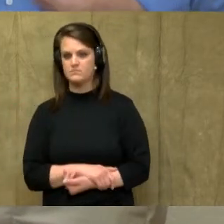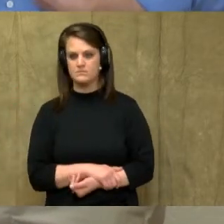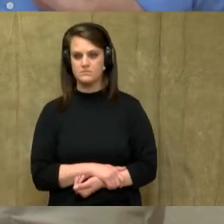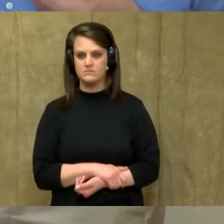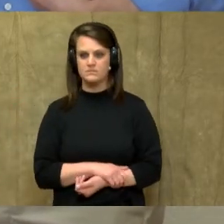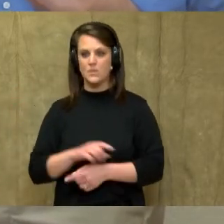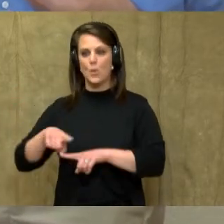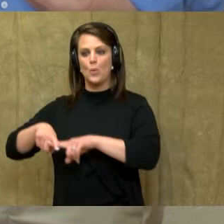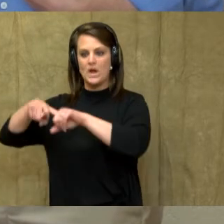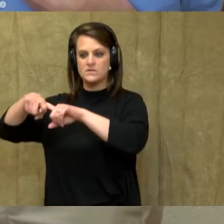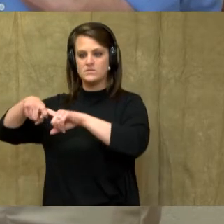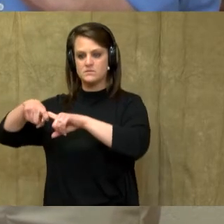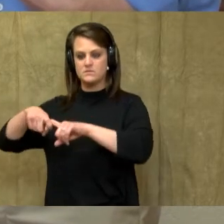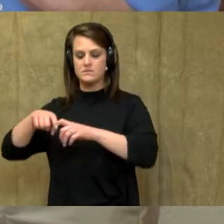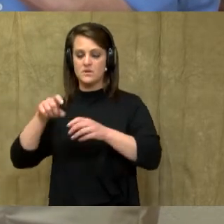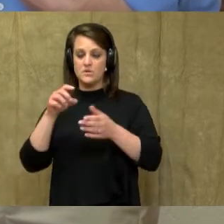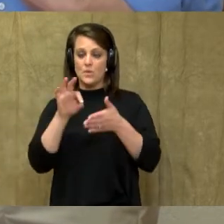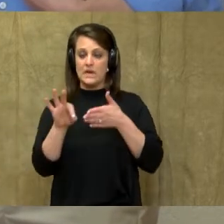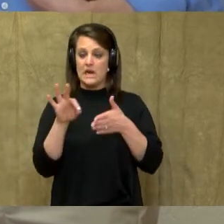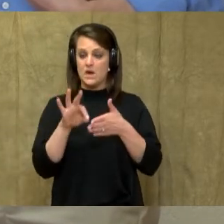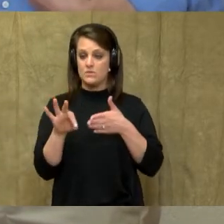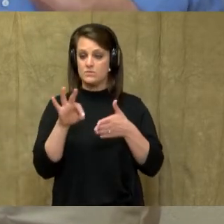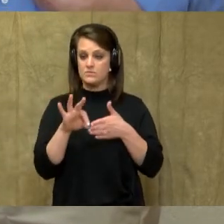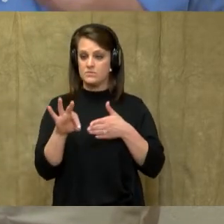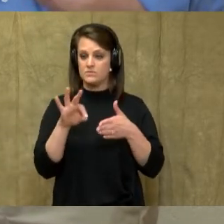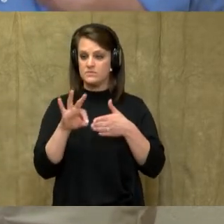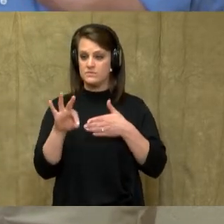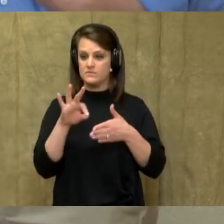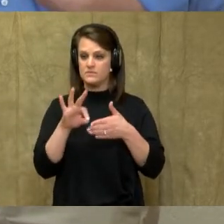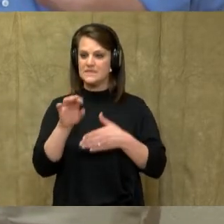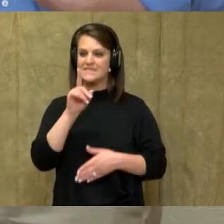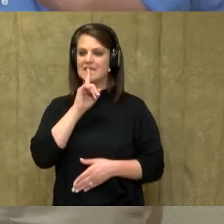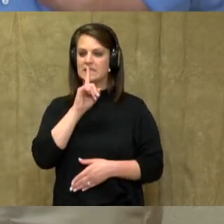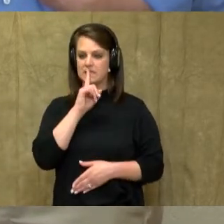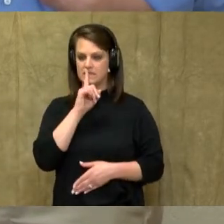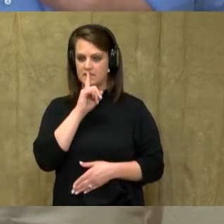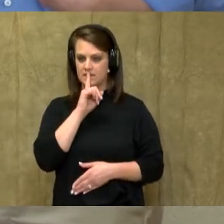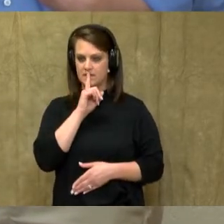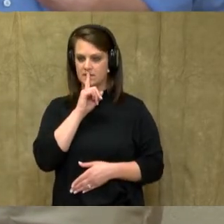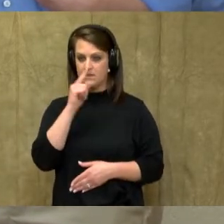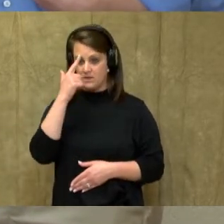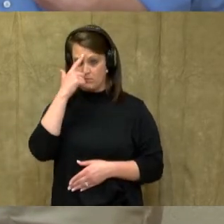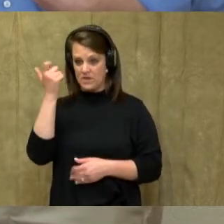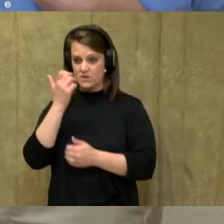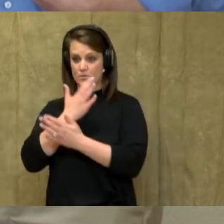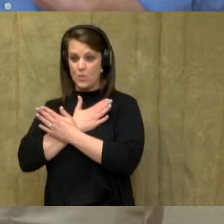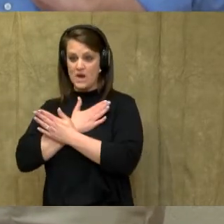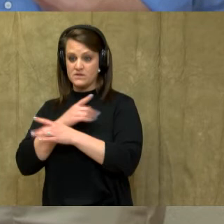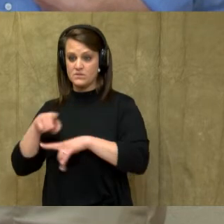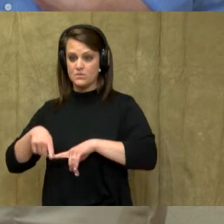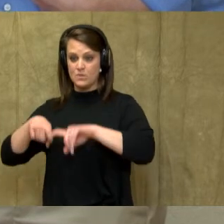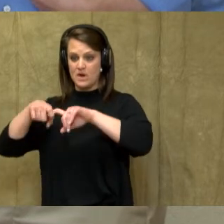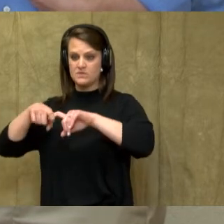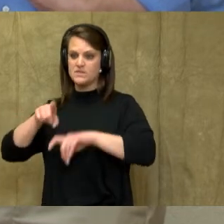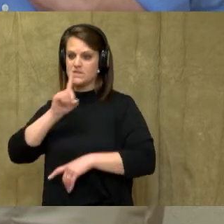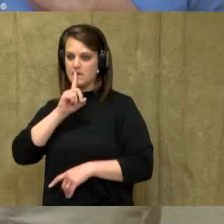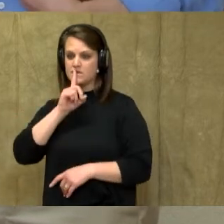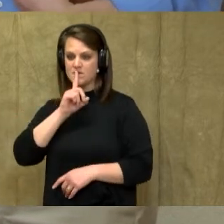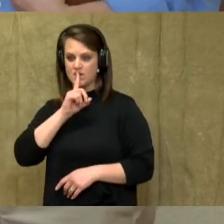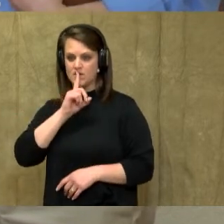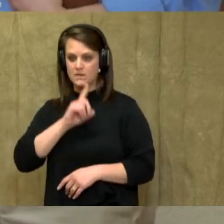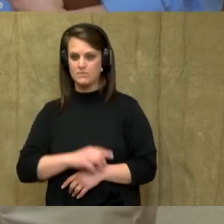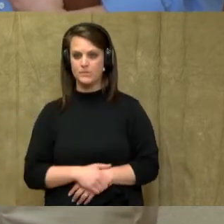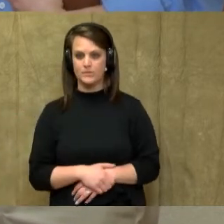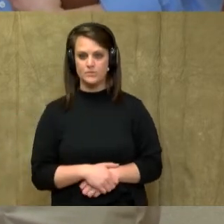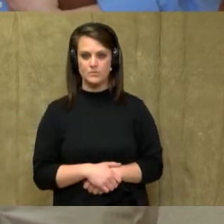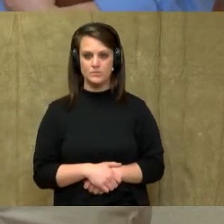going to count the beat number, but we're going to count it silently because a quarter rest does represent silence for